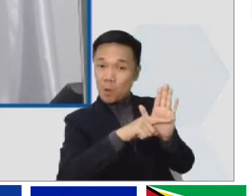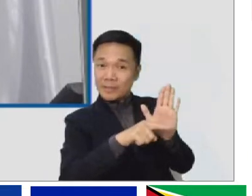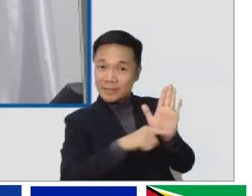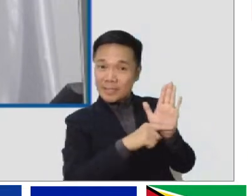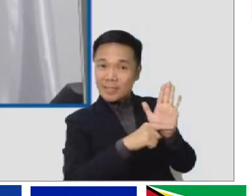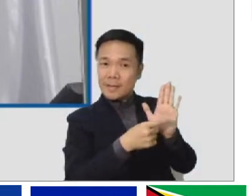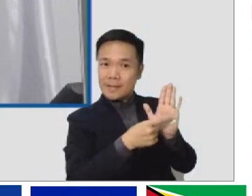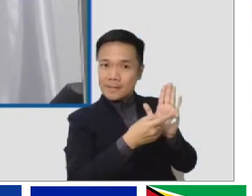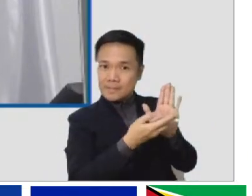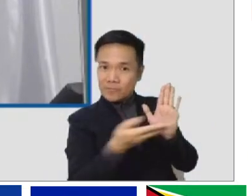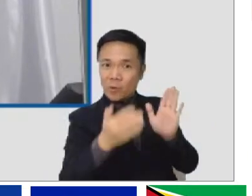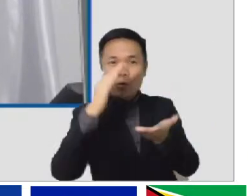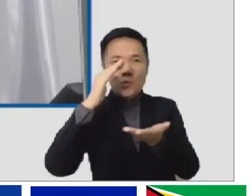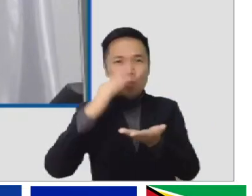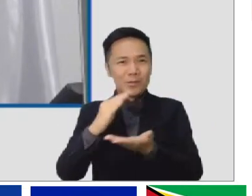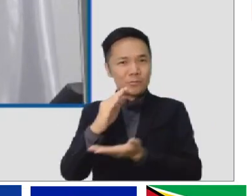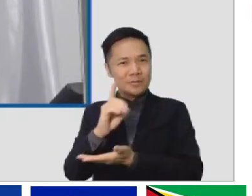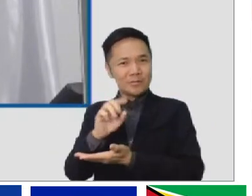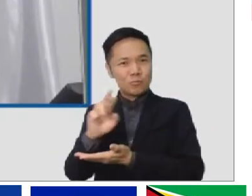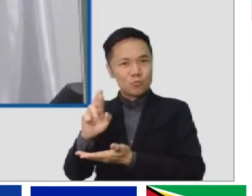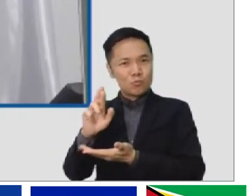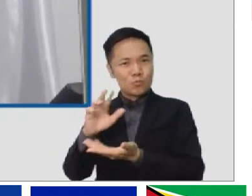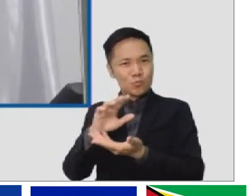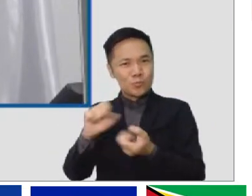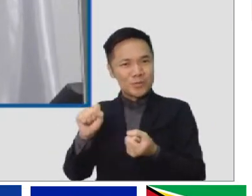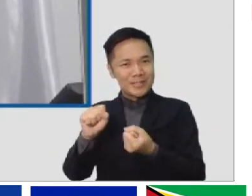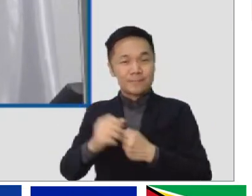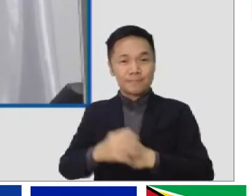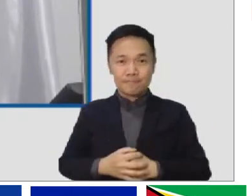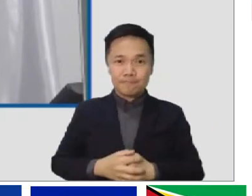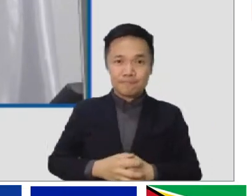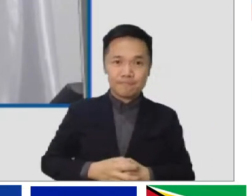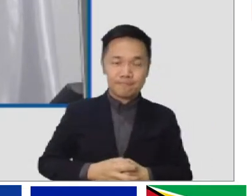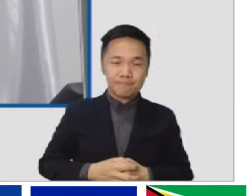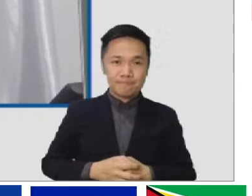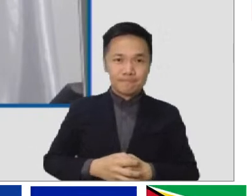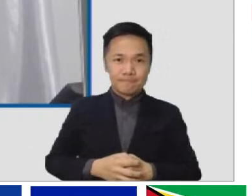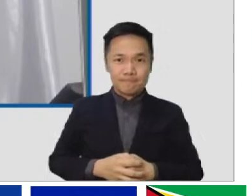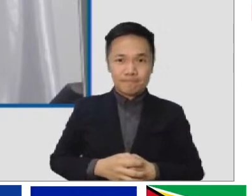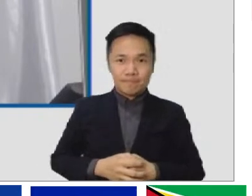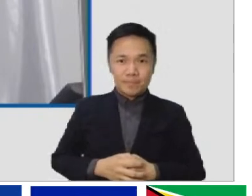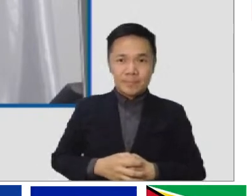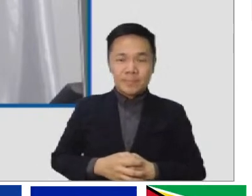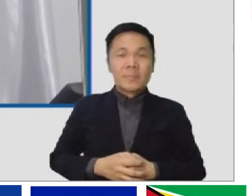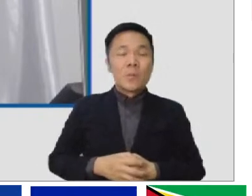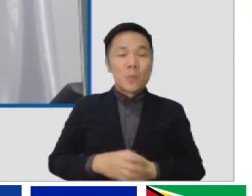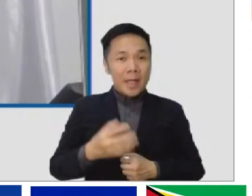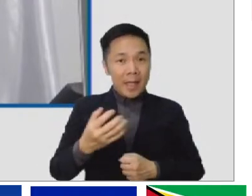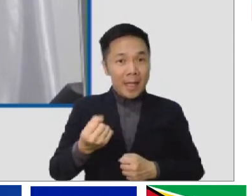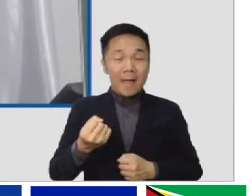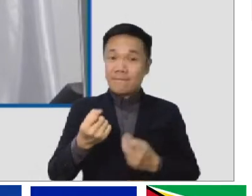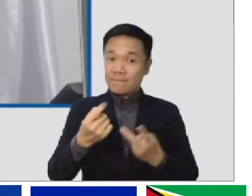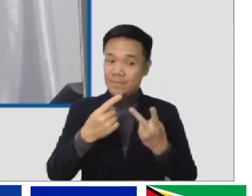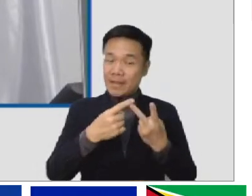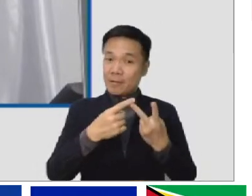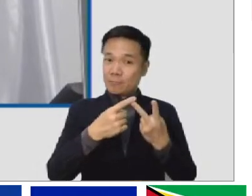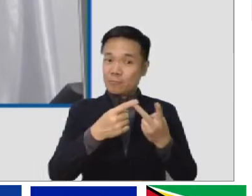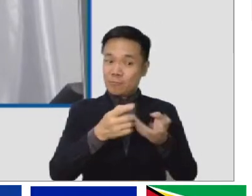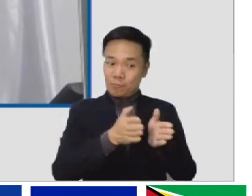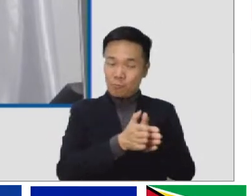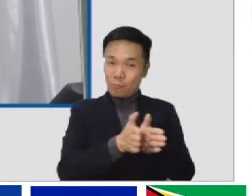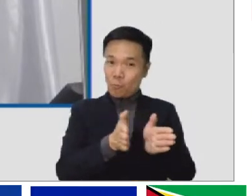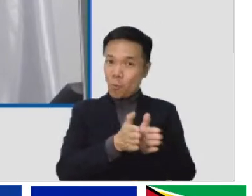doubt to defining agency tools, instruments for us to be able to enable an